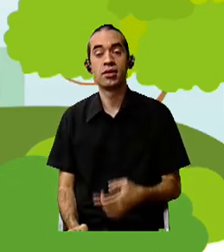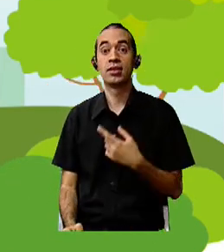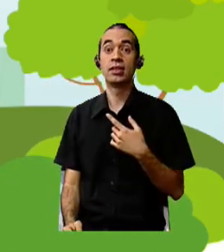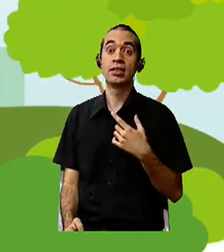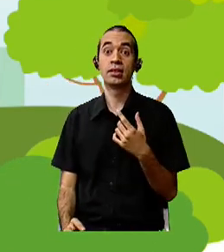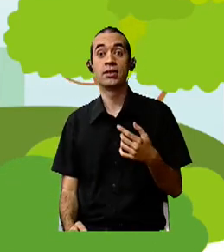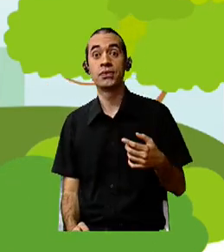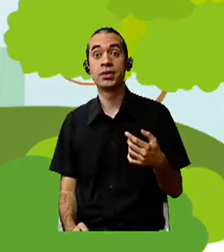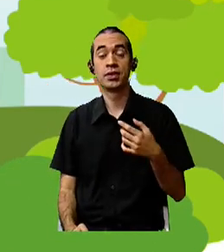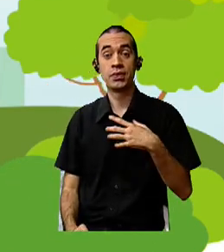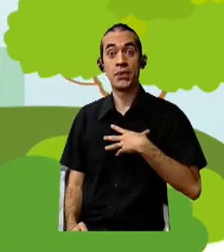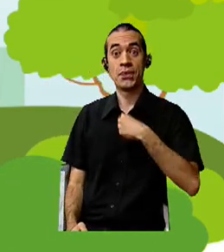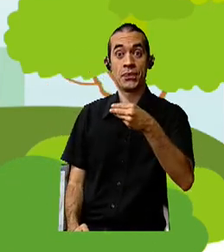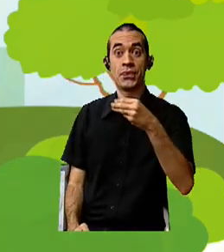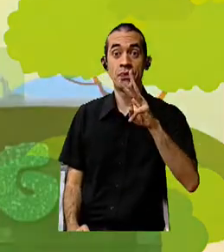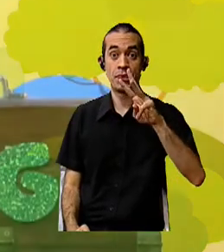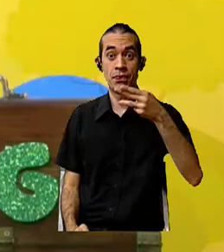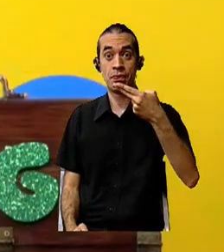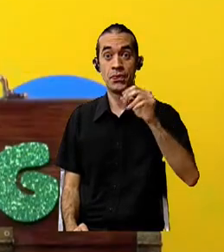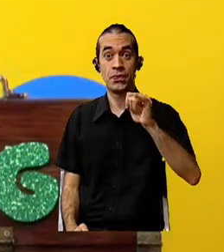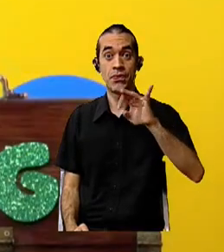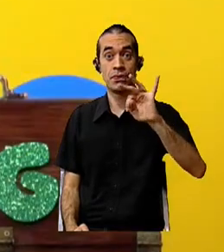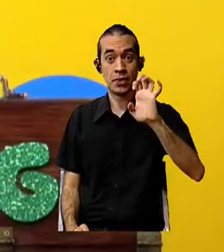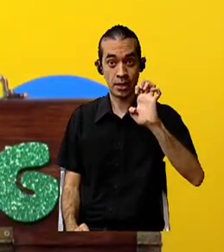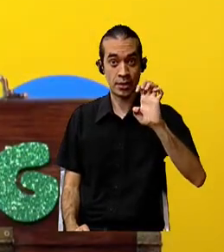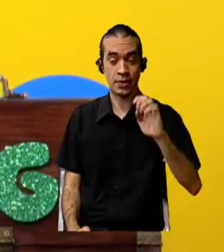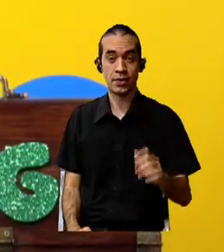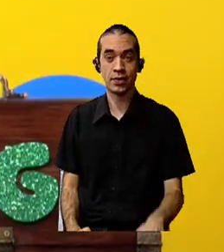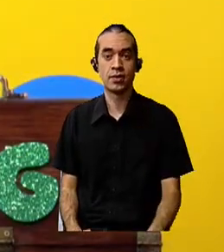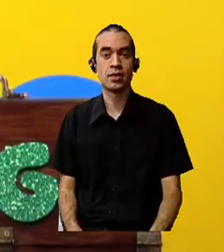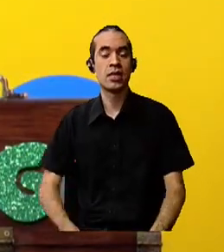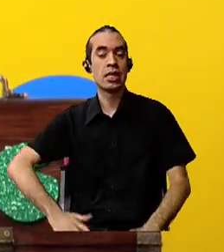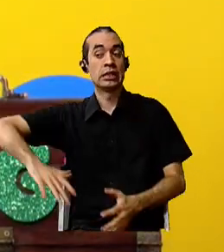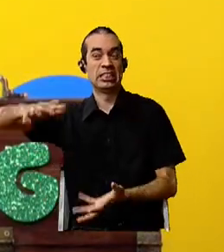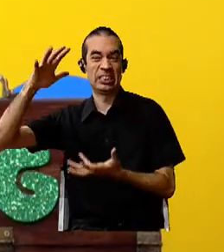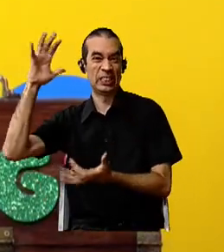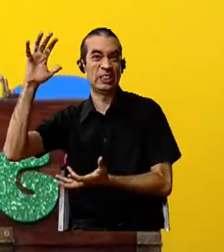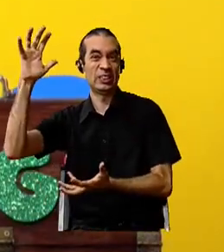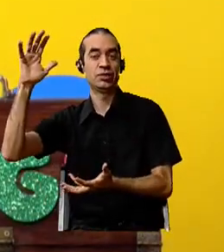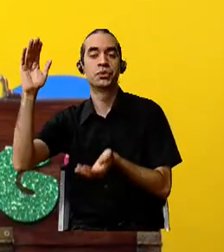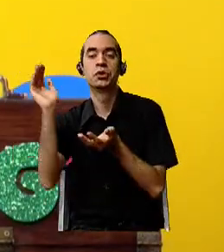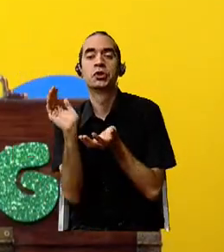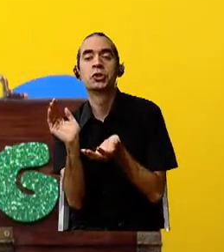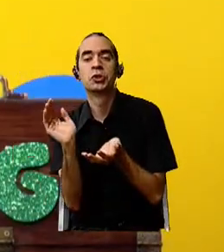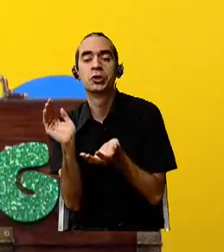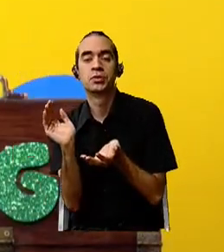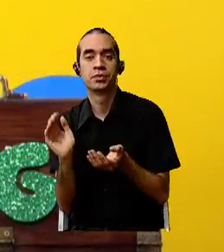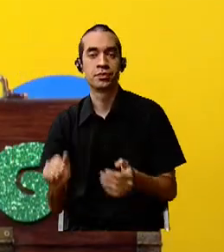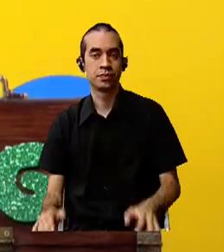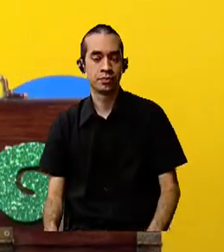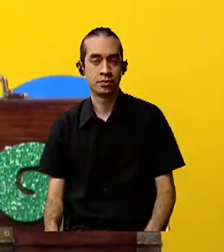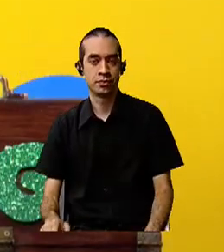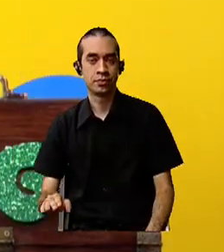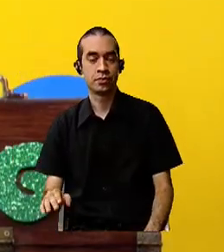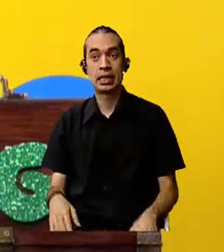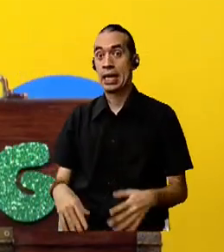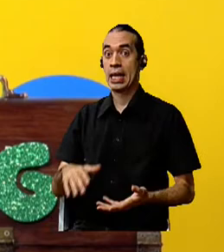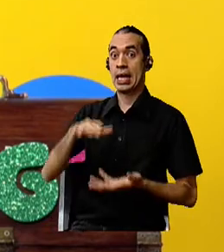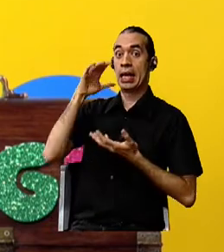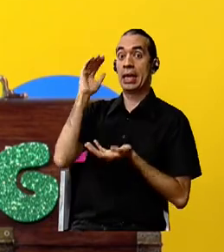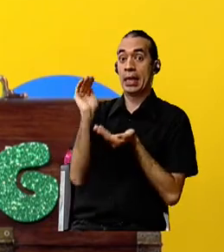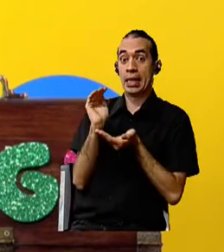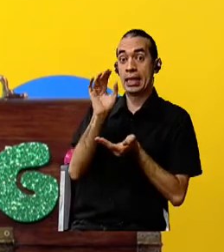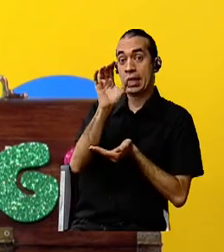hen was white. Is the hen big or little? The hen is